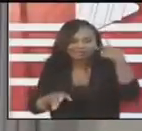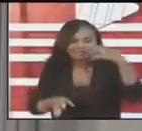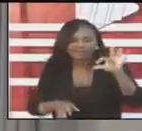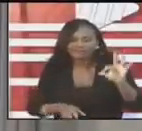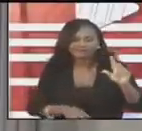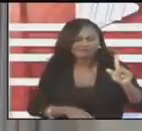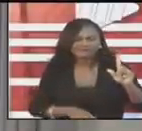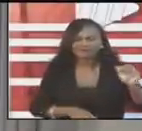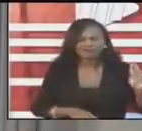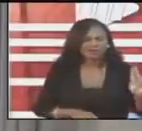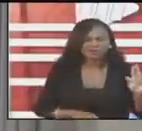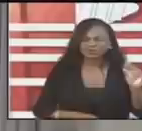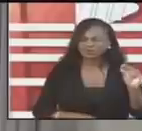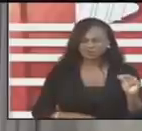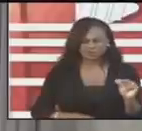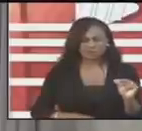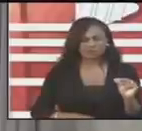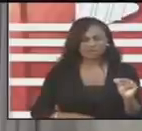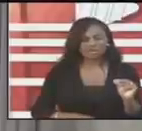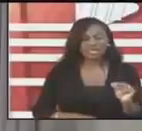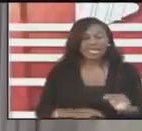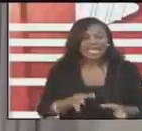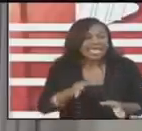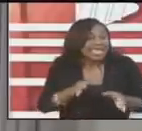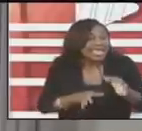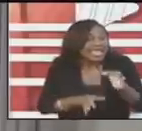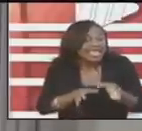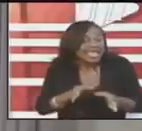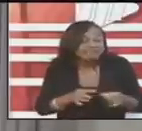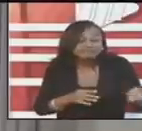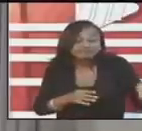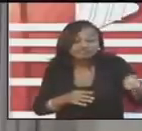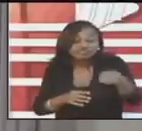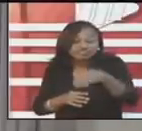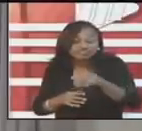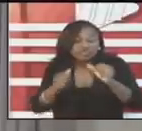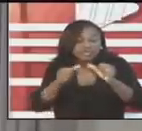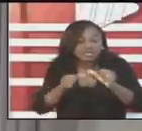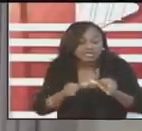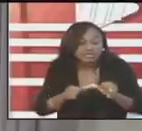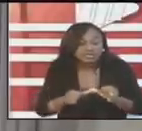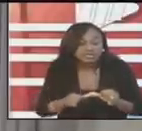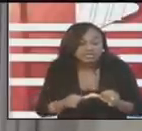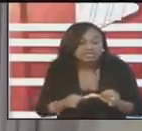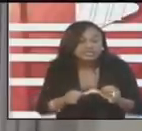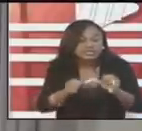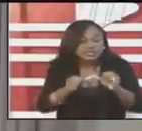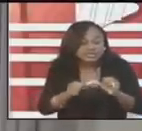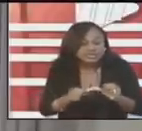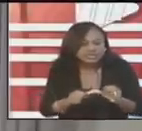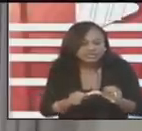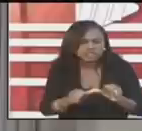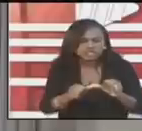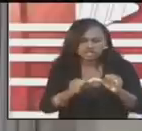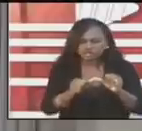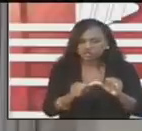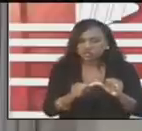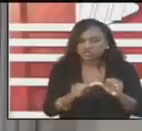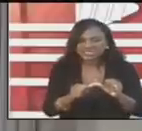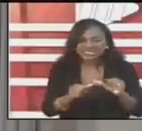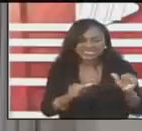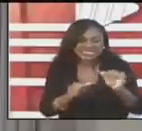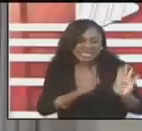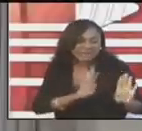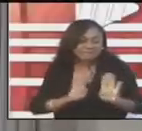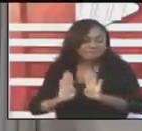influenza. However, if we continue and build into our culture the